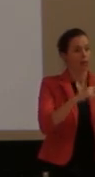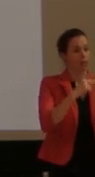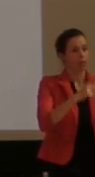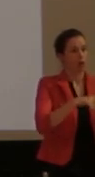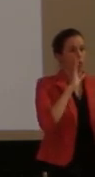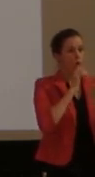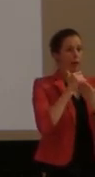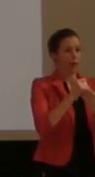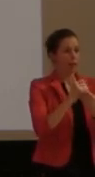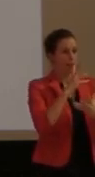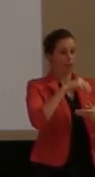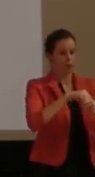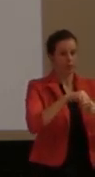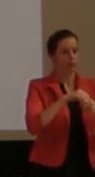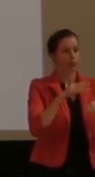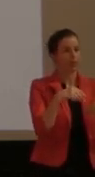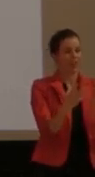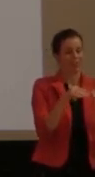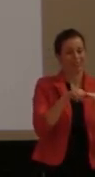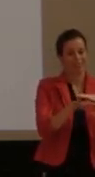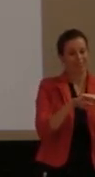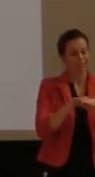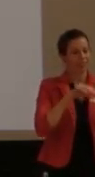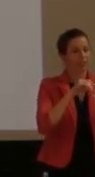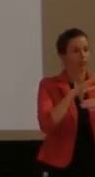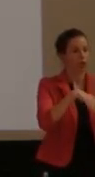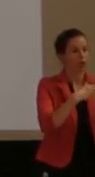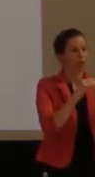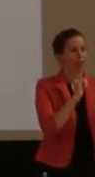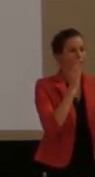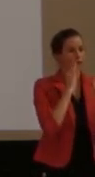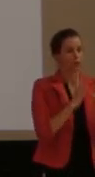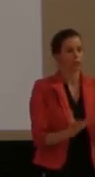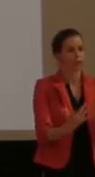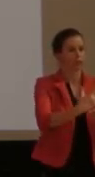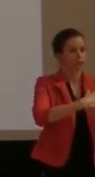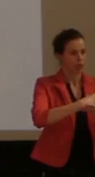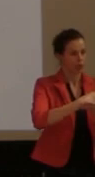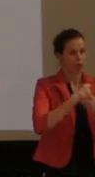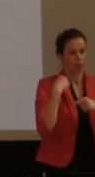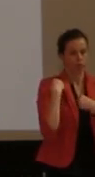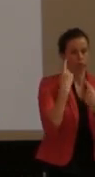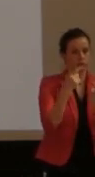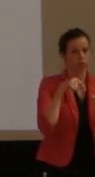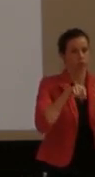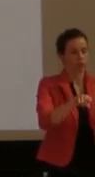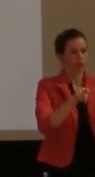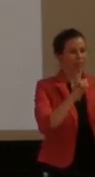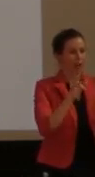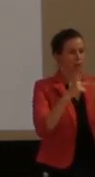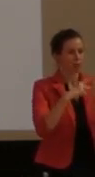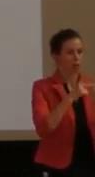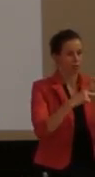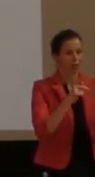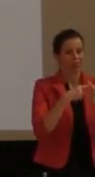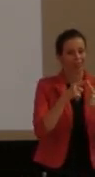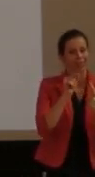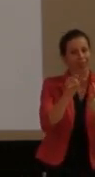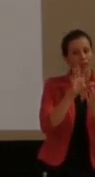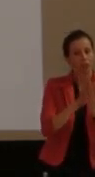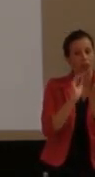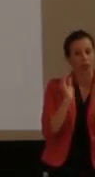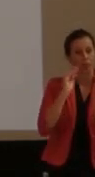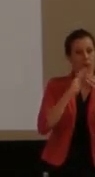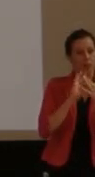by providing access to the information gathered over the course of the program so that participants can use this information to learn more about their